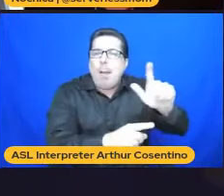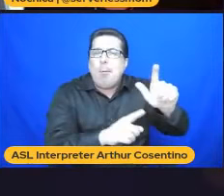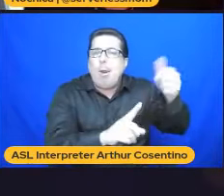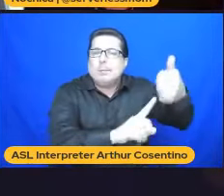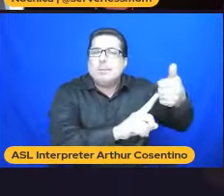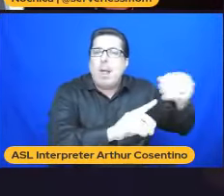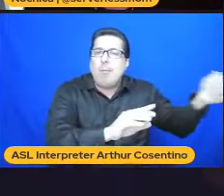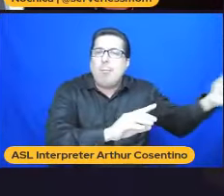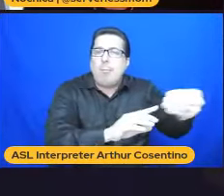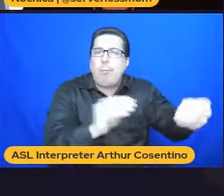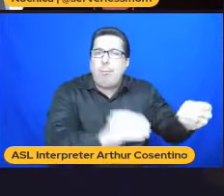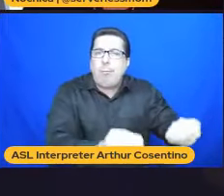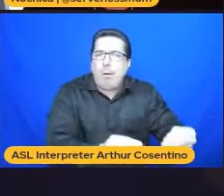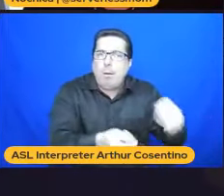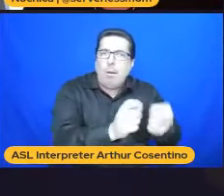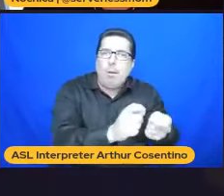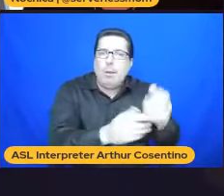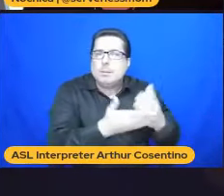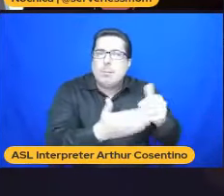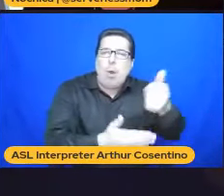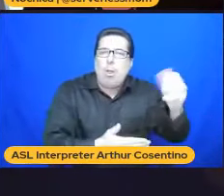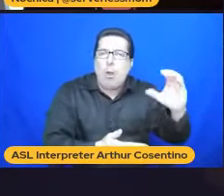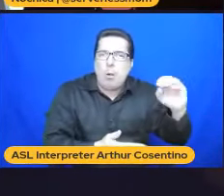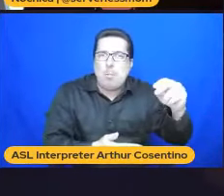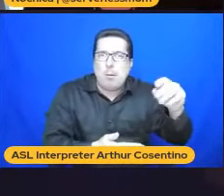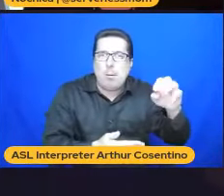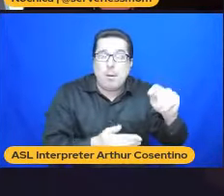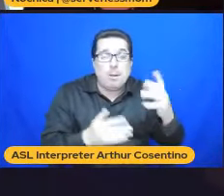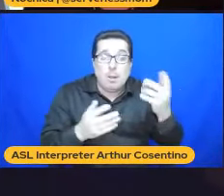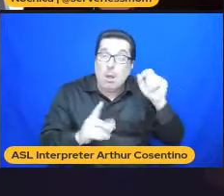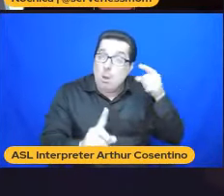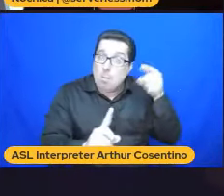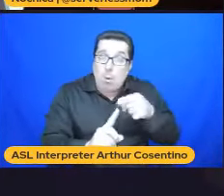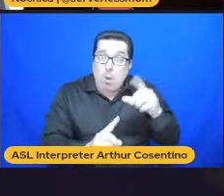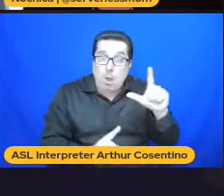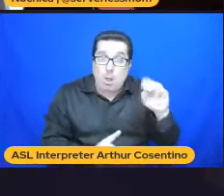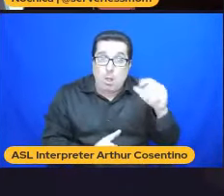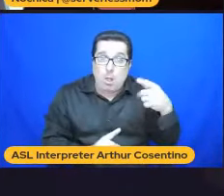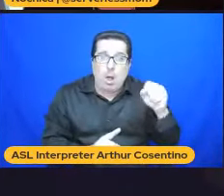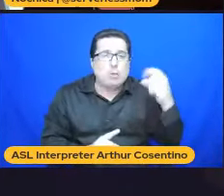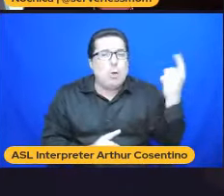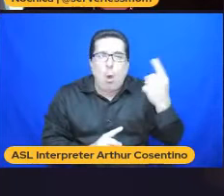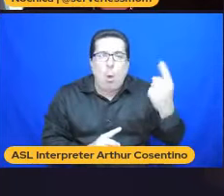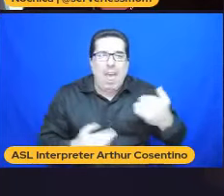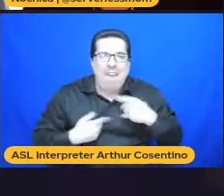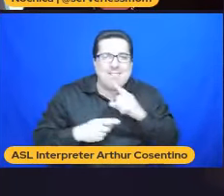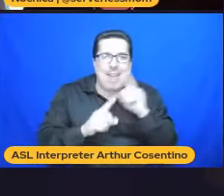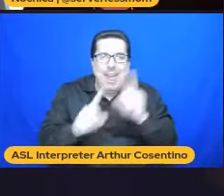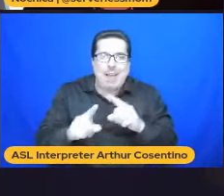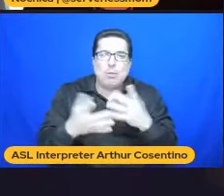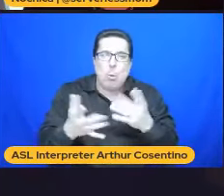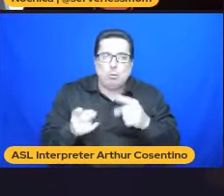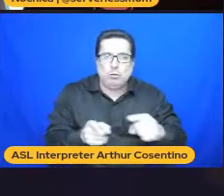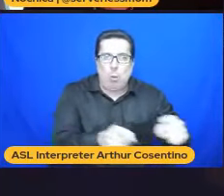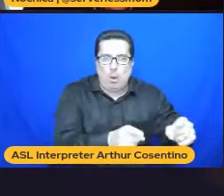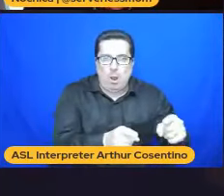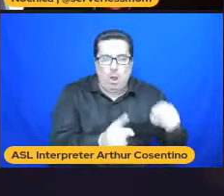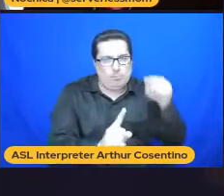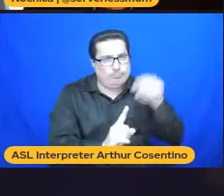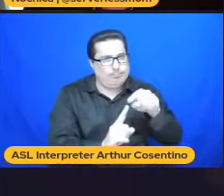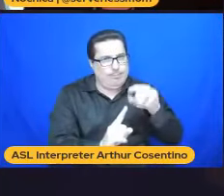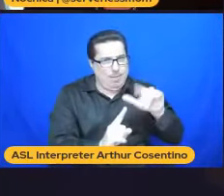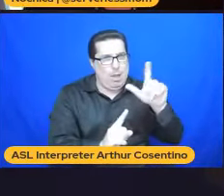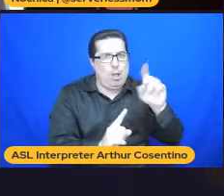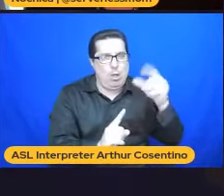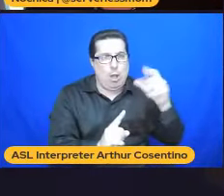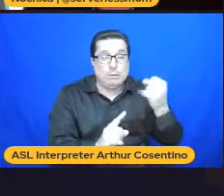component. Logs always have the answer to what's going on. If observability was